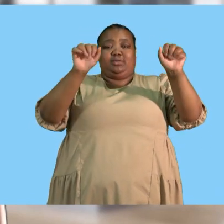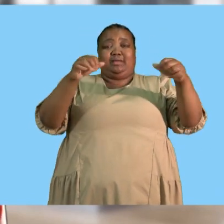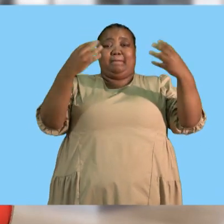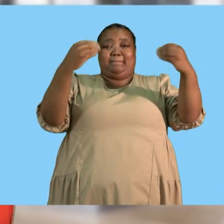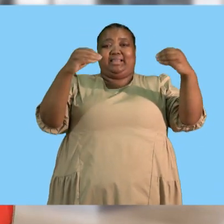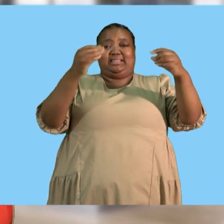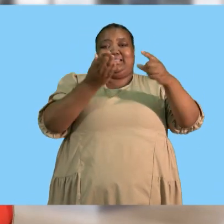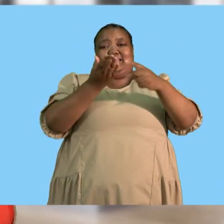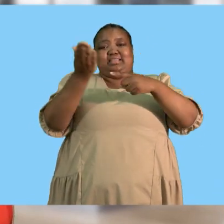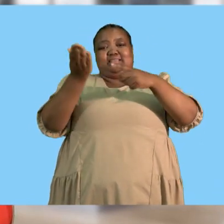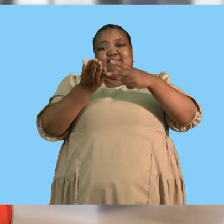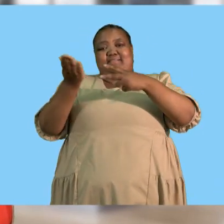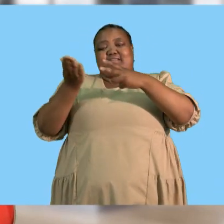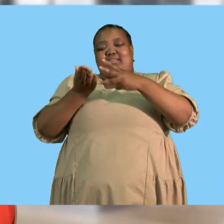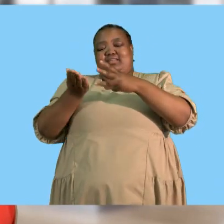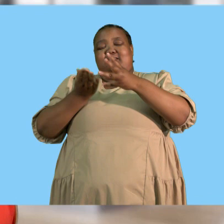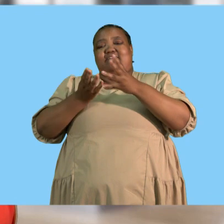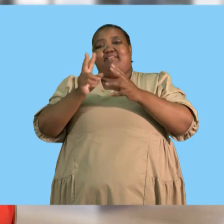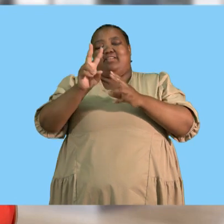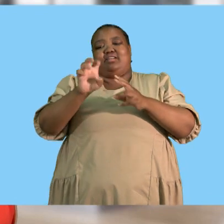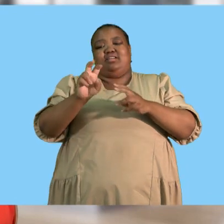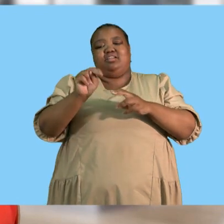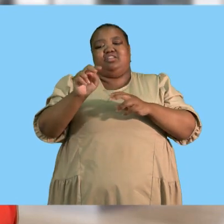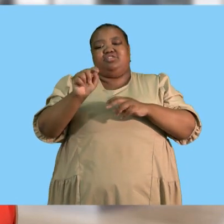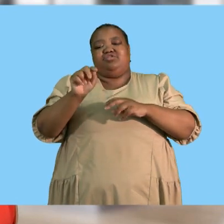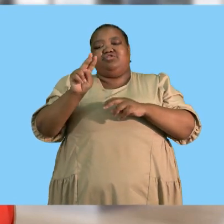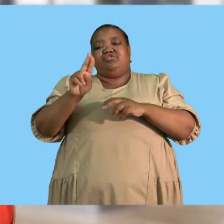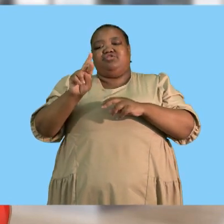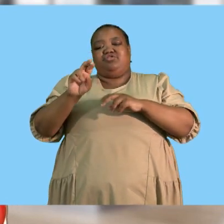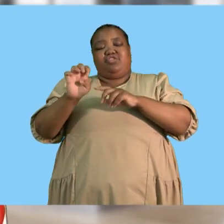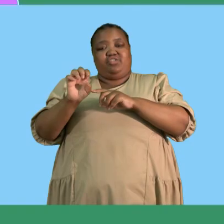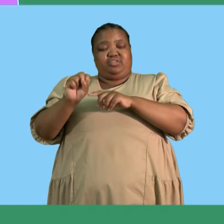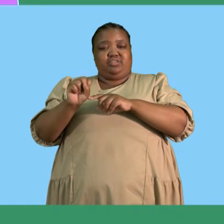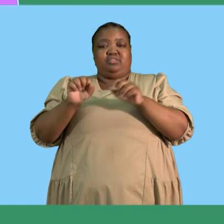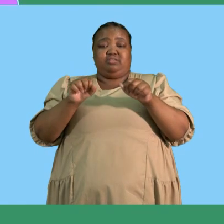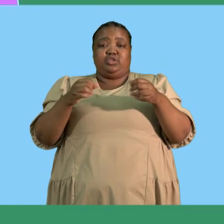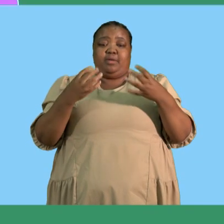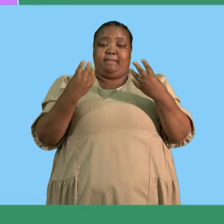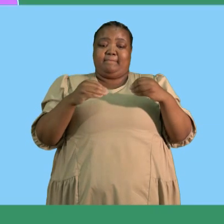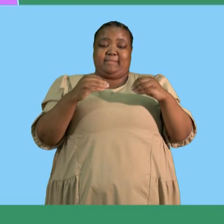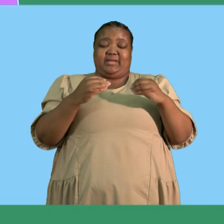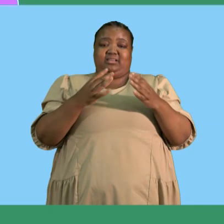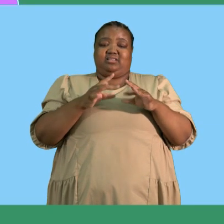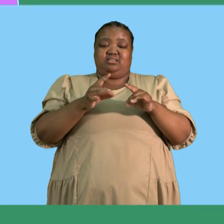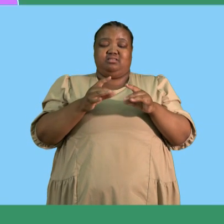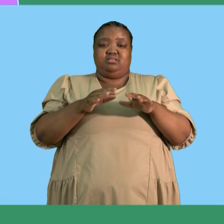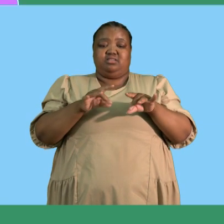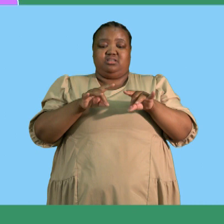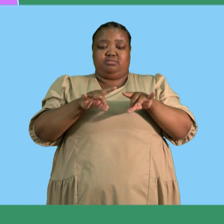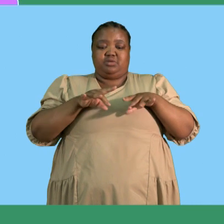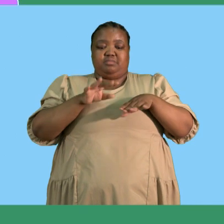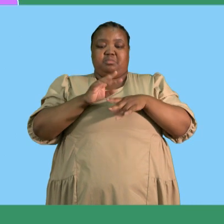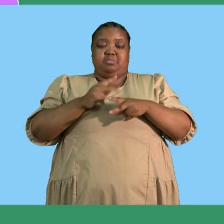is called business ventures. So when you study for your exams, you must remember that business